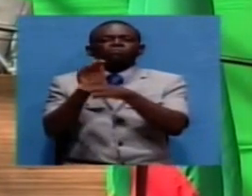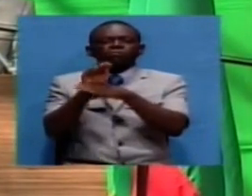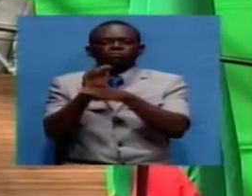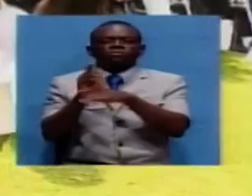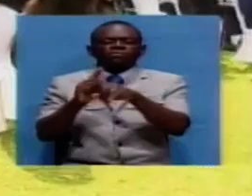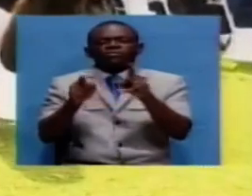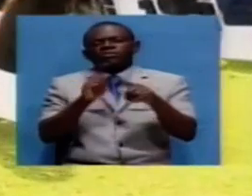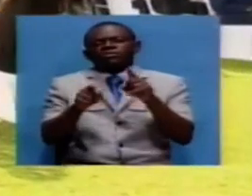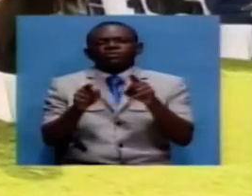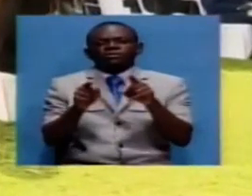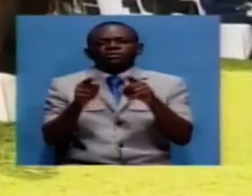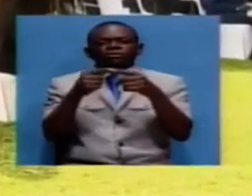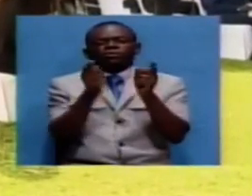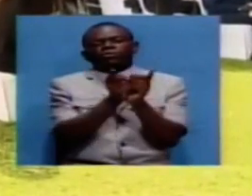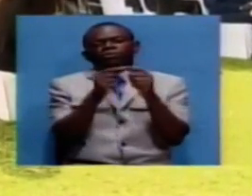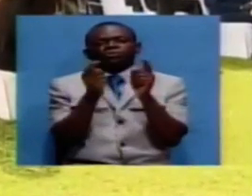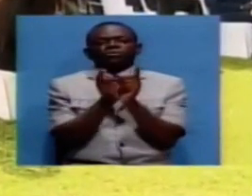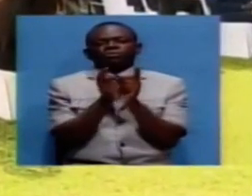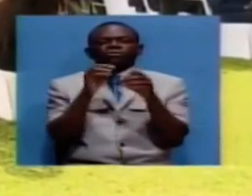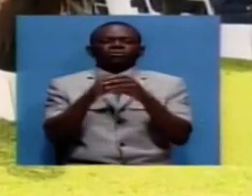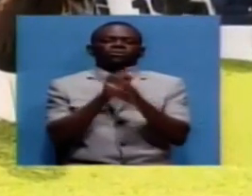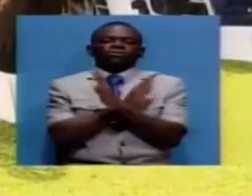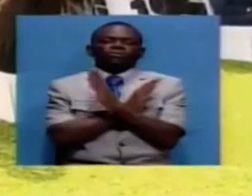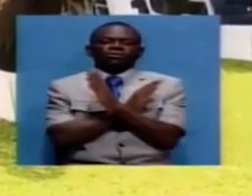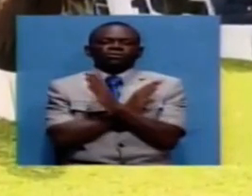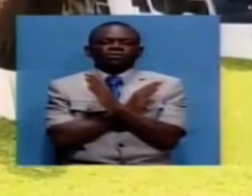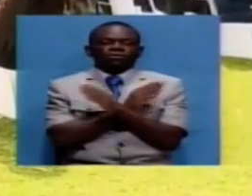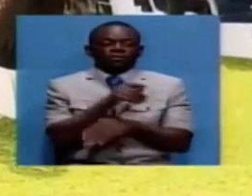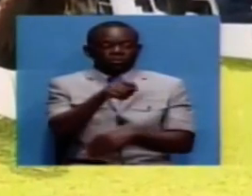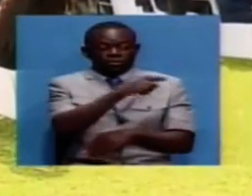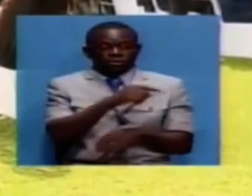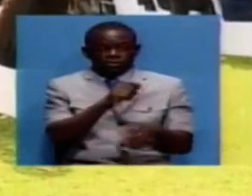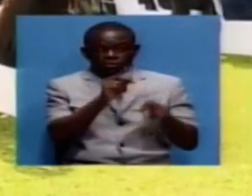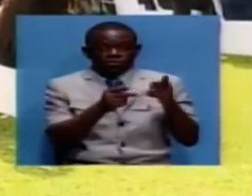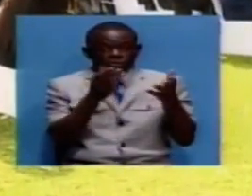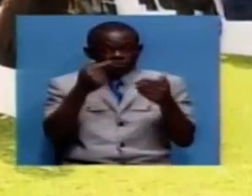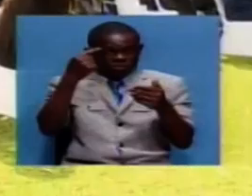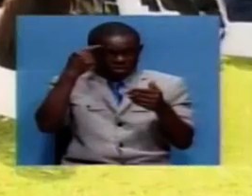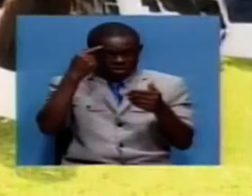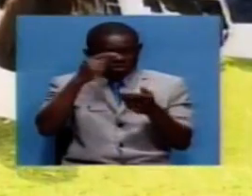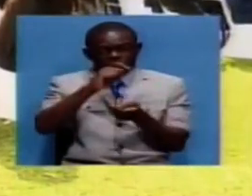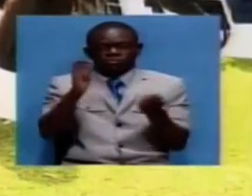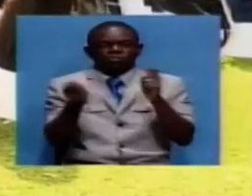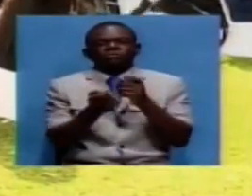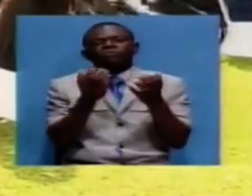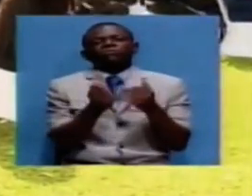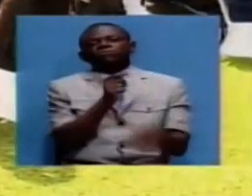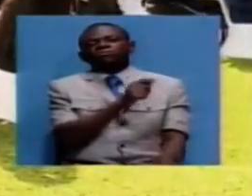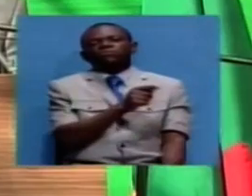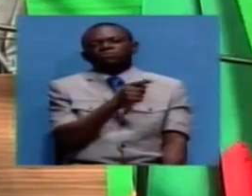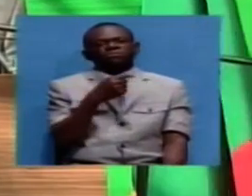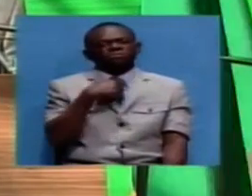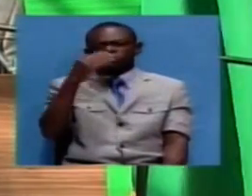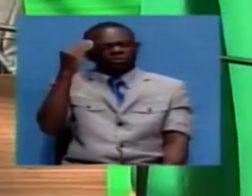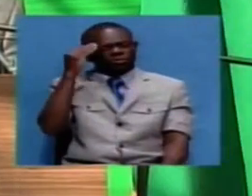Zambia, for example, so that they can have a regime change. This we've made very clear, we've known for a long time.